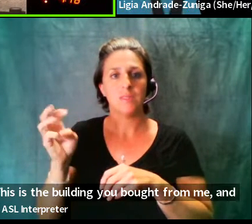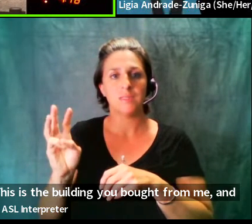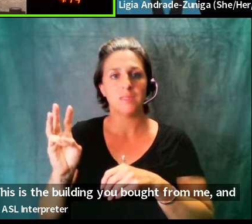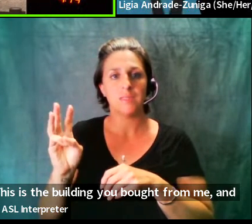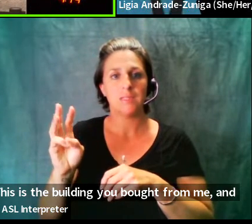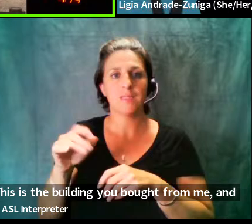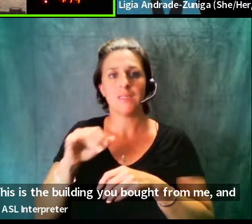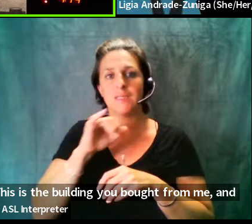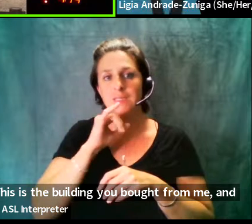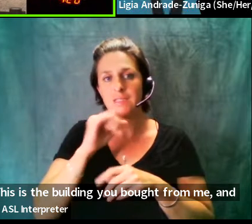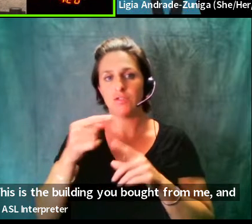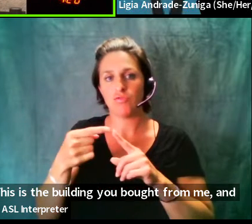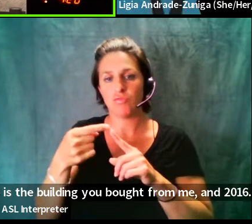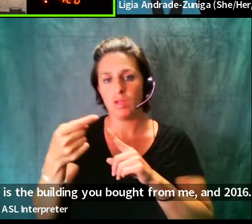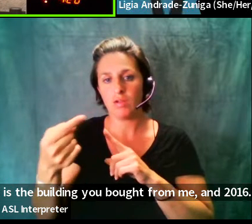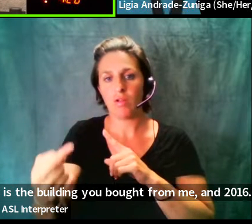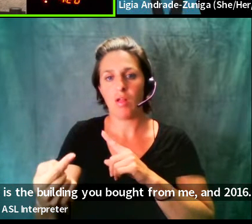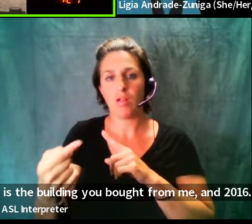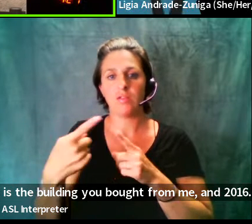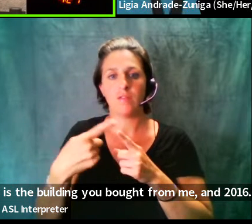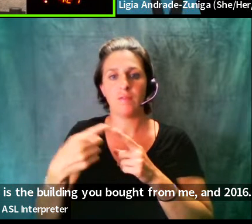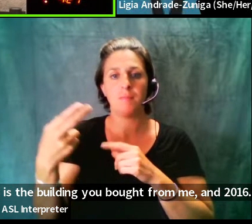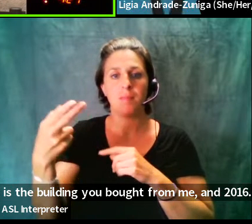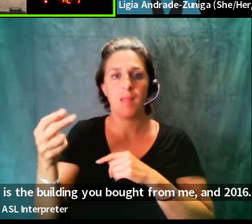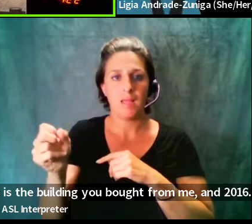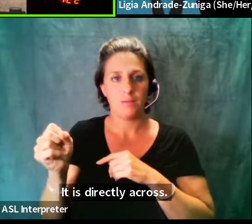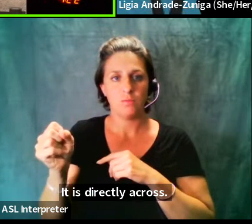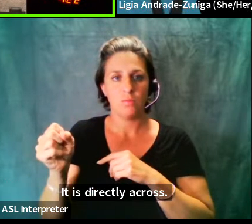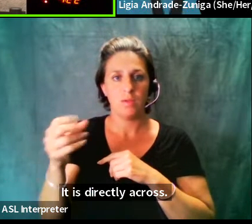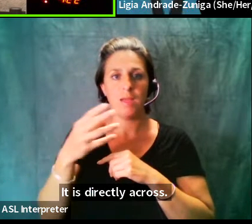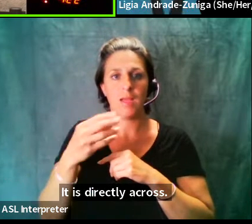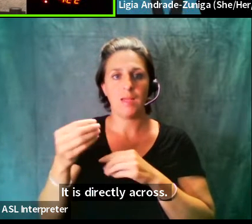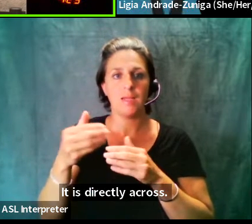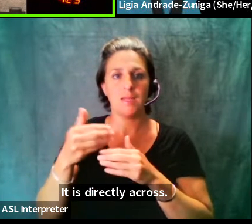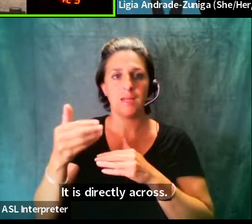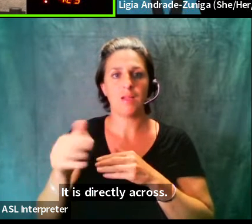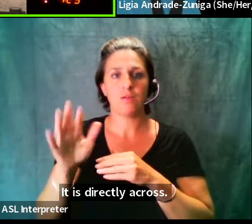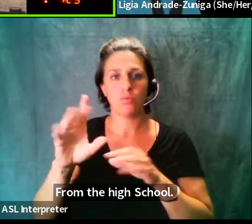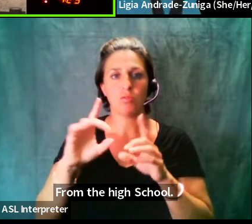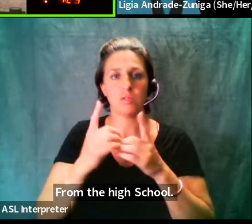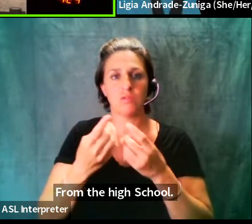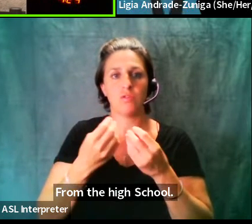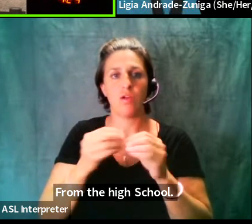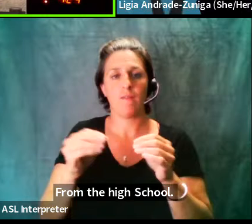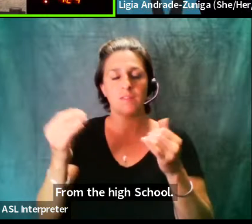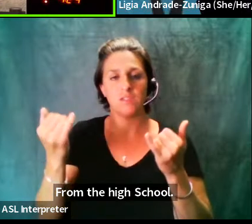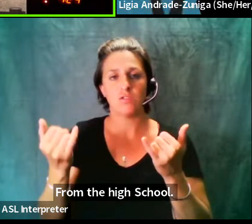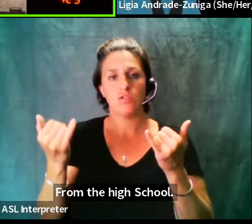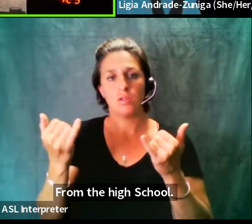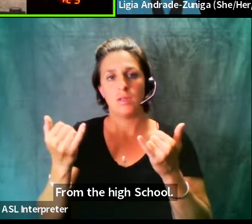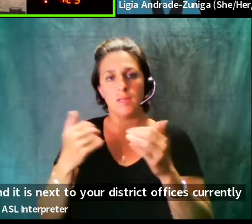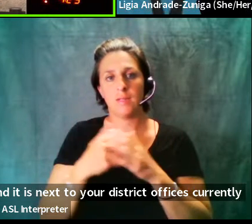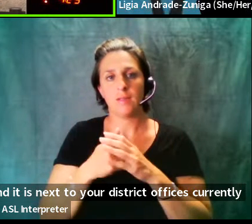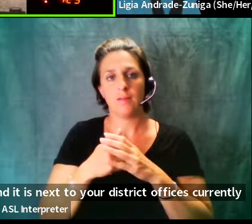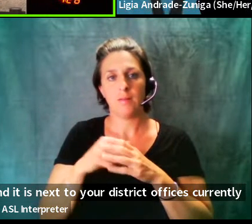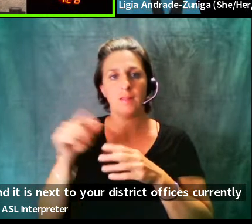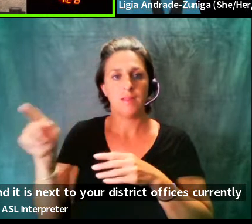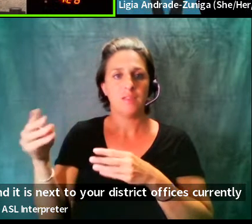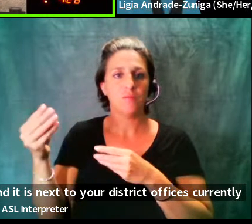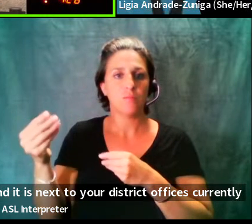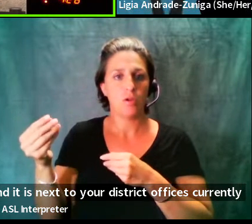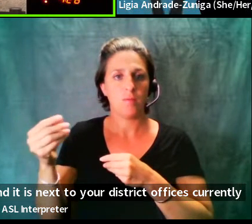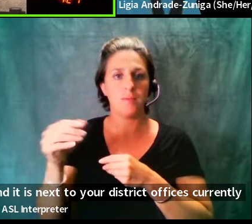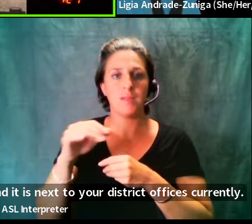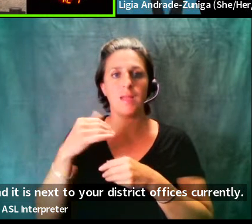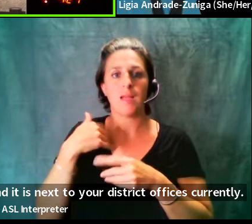is directly across from the high school and it is next to your district offices currently. This property